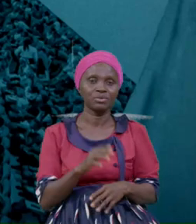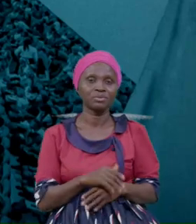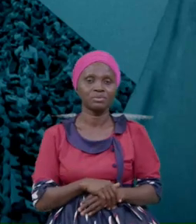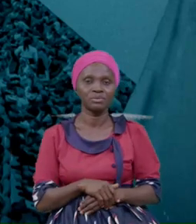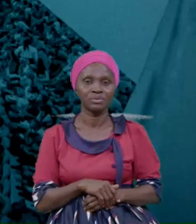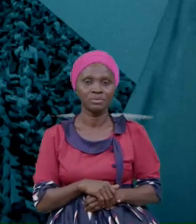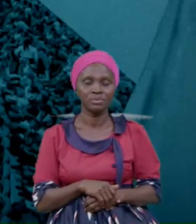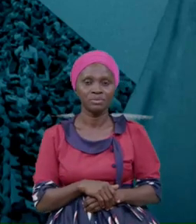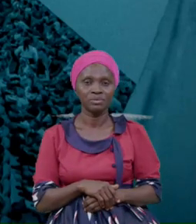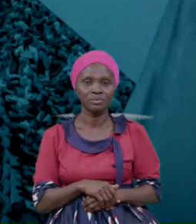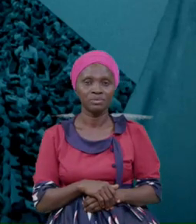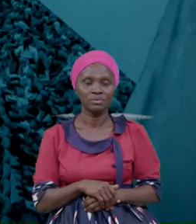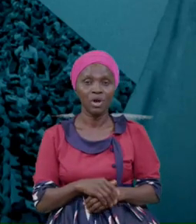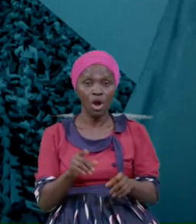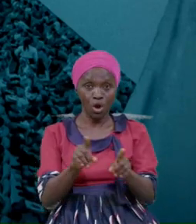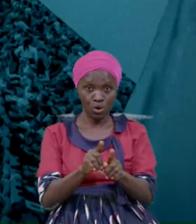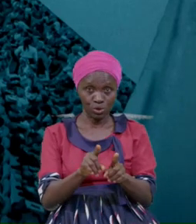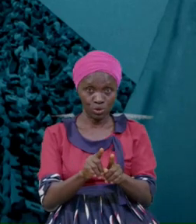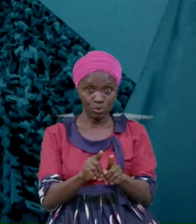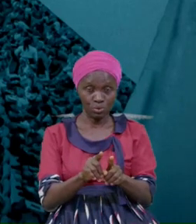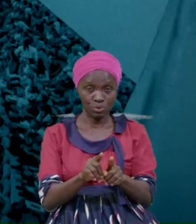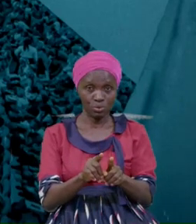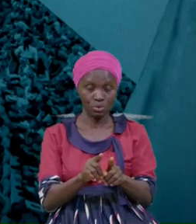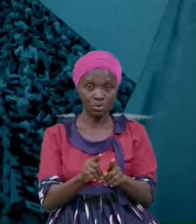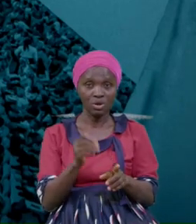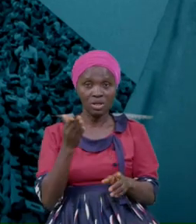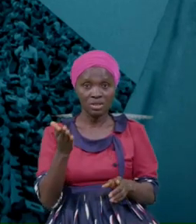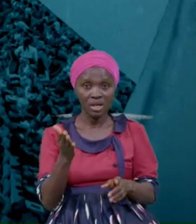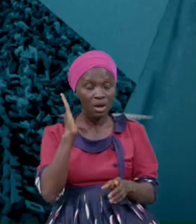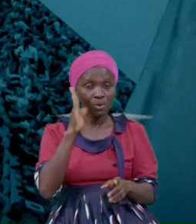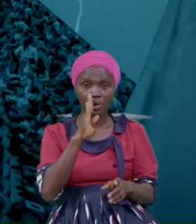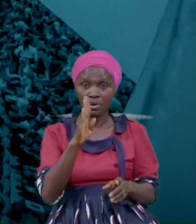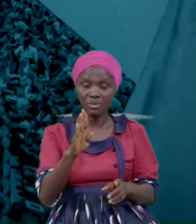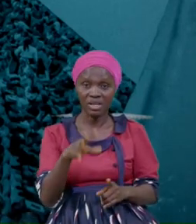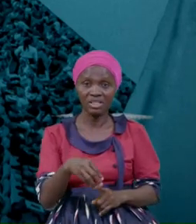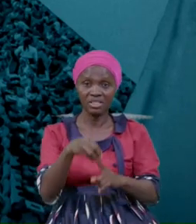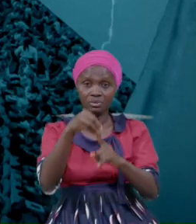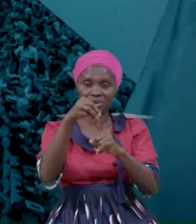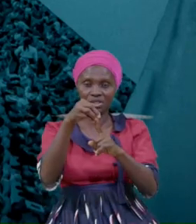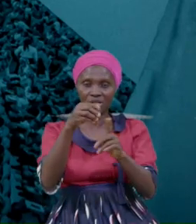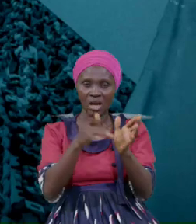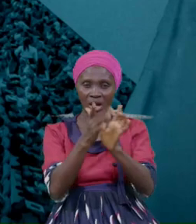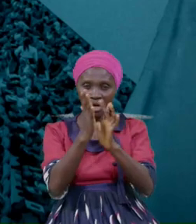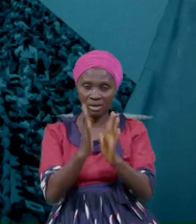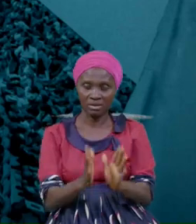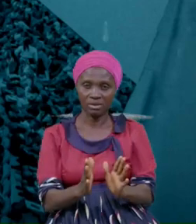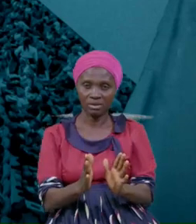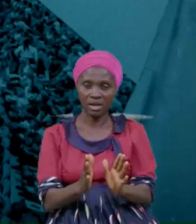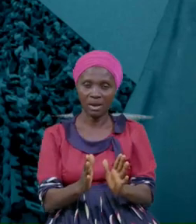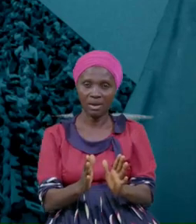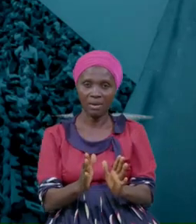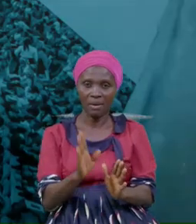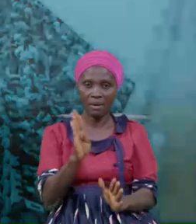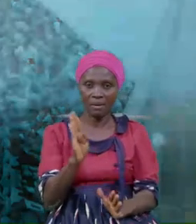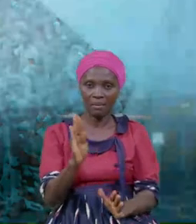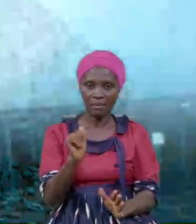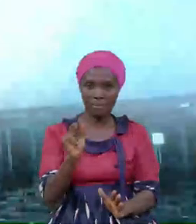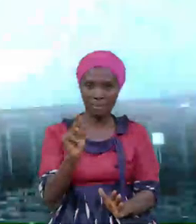There will also be a special believers' banquet for all those who gave their lives to